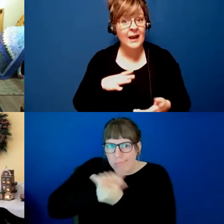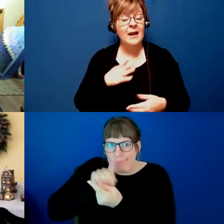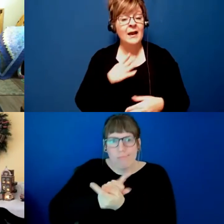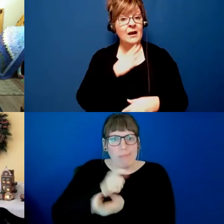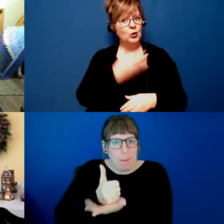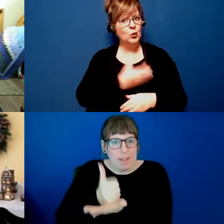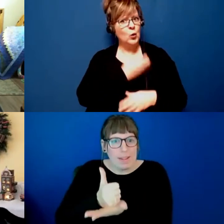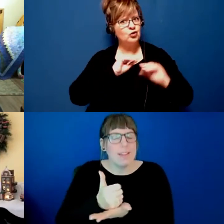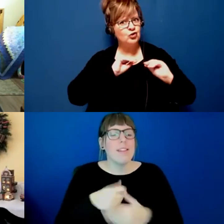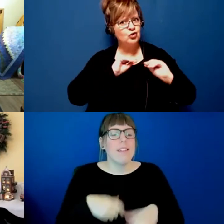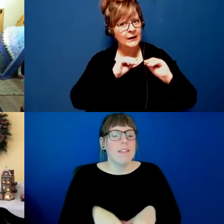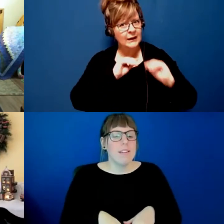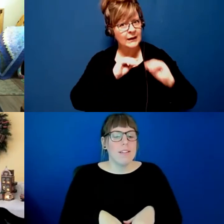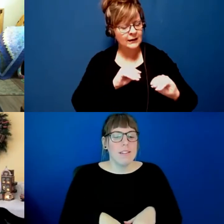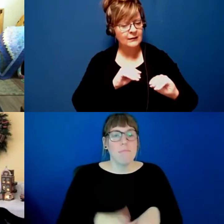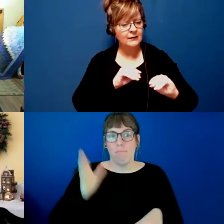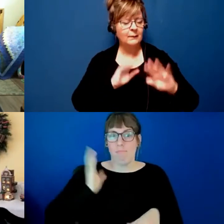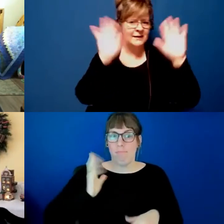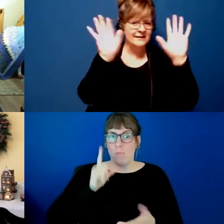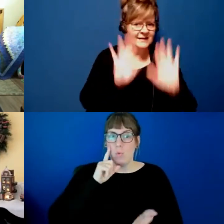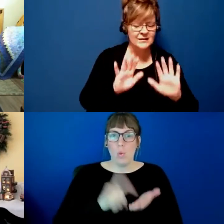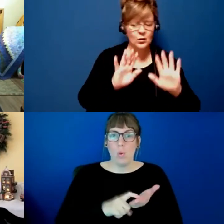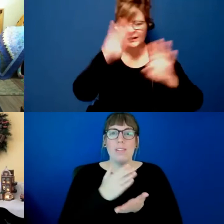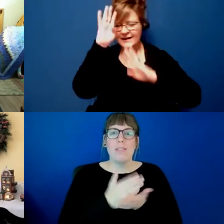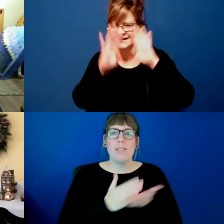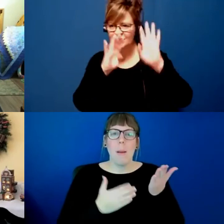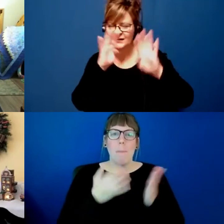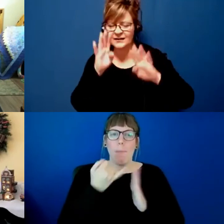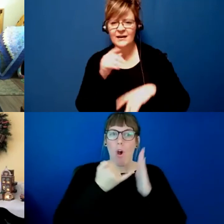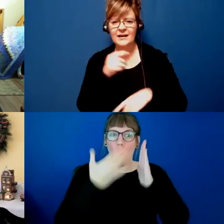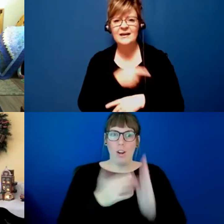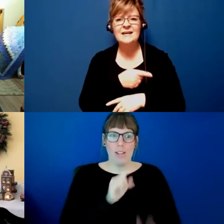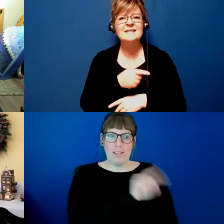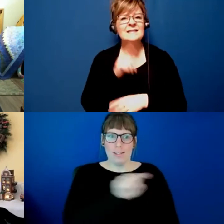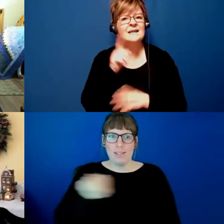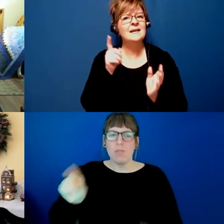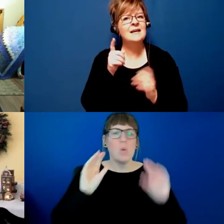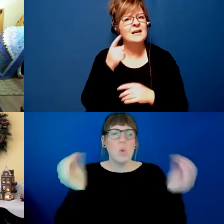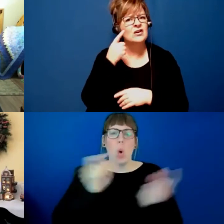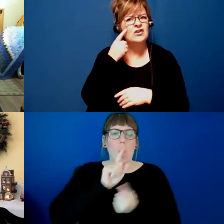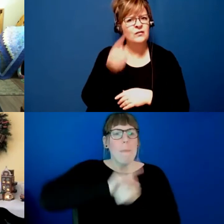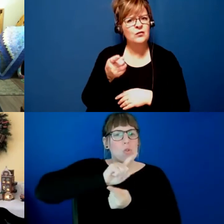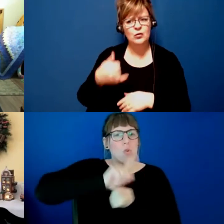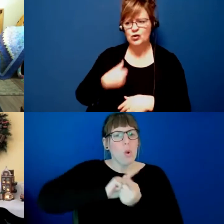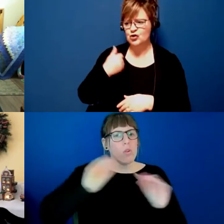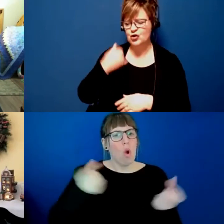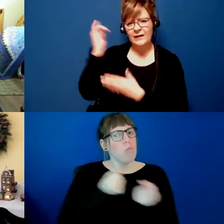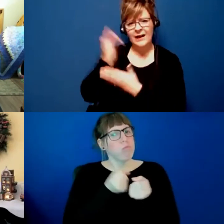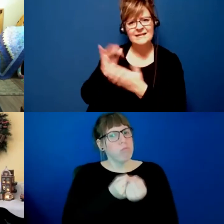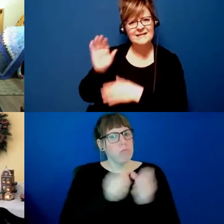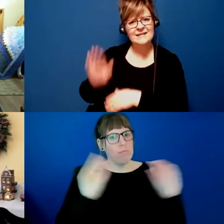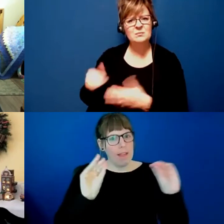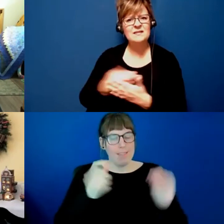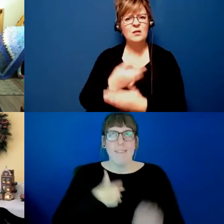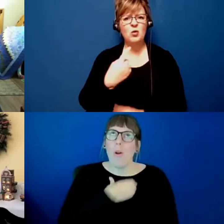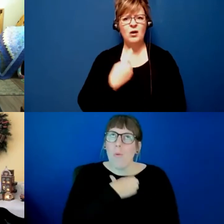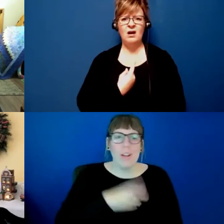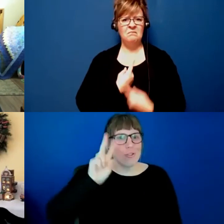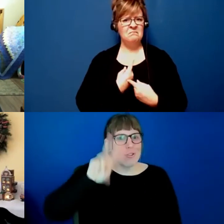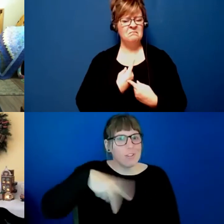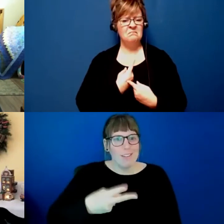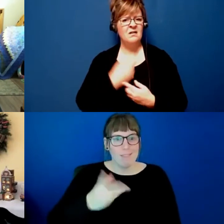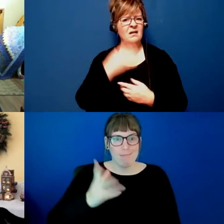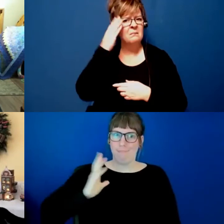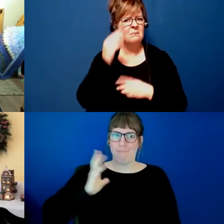there were younger artists who I wish I had mentors in this realm when I had been developing